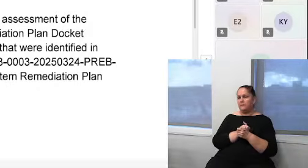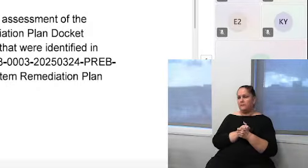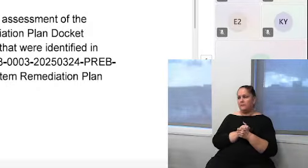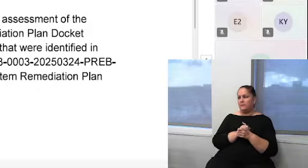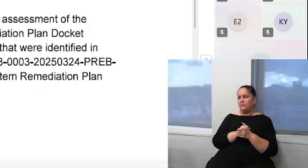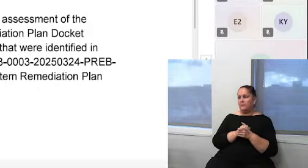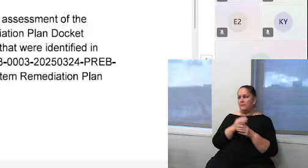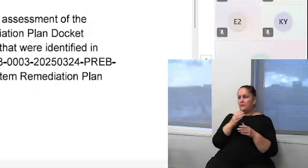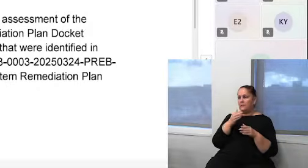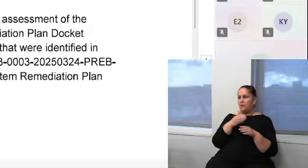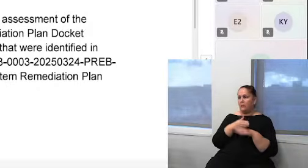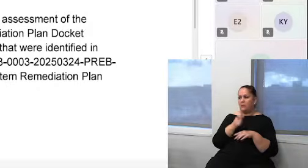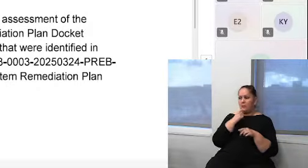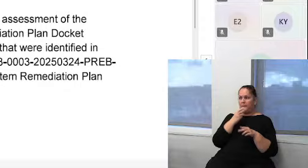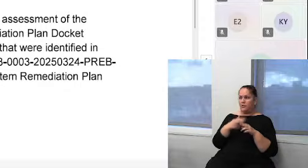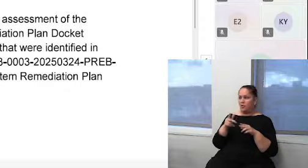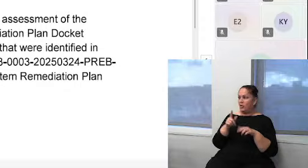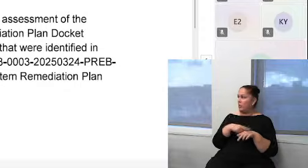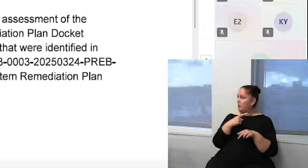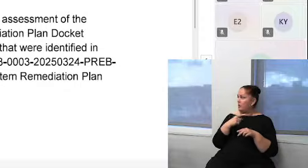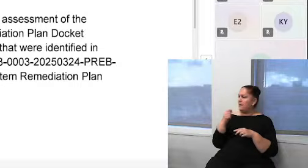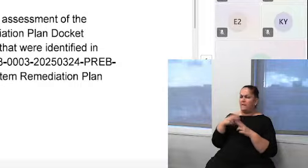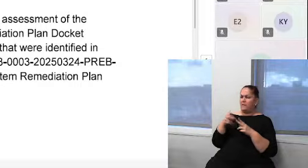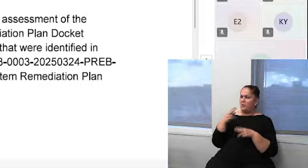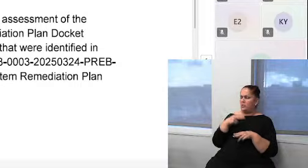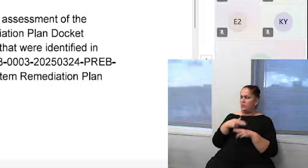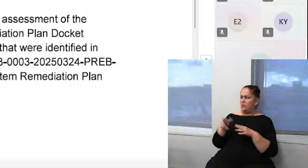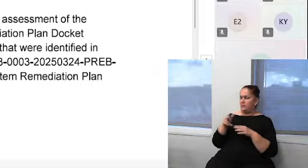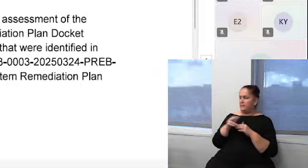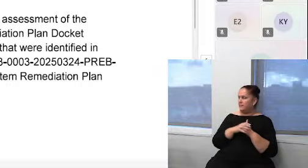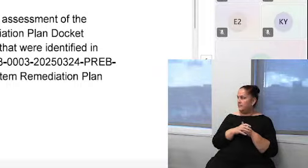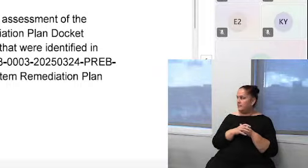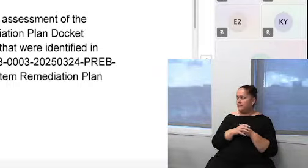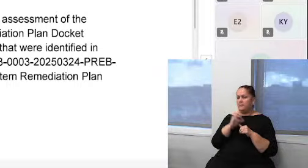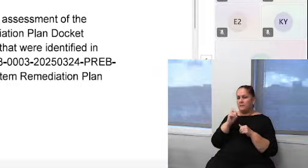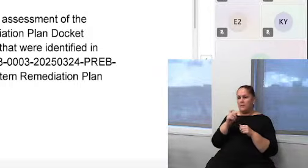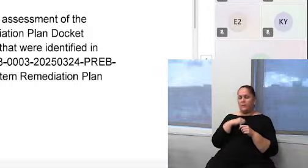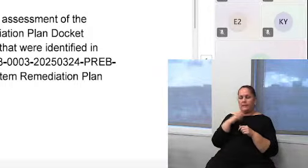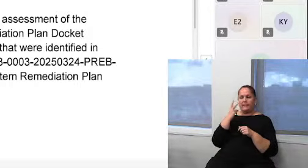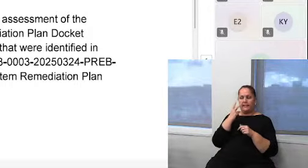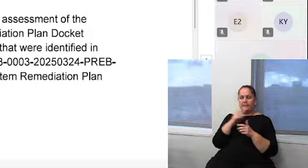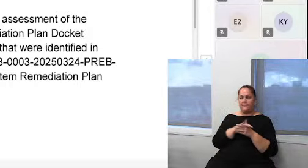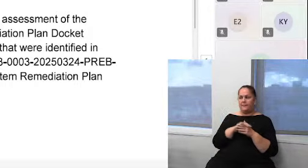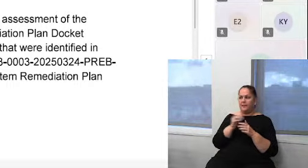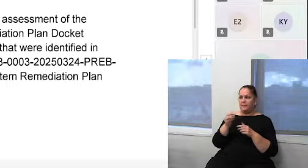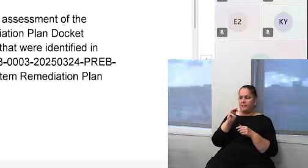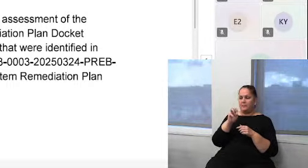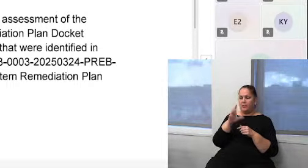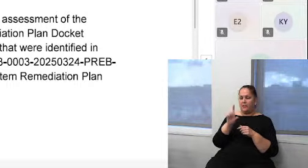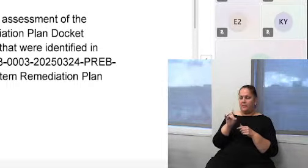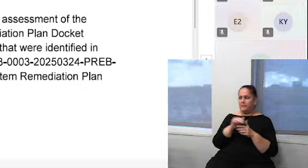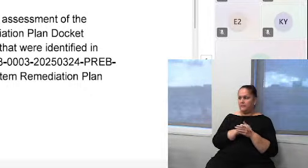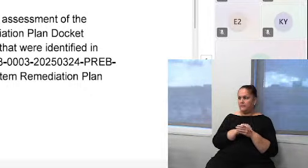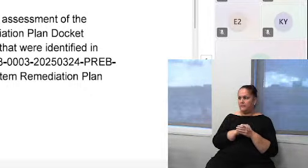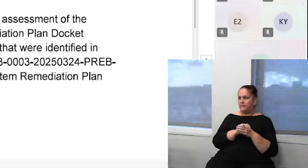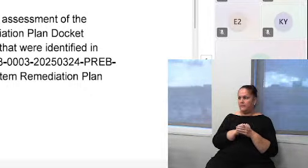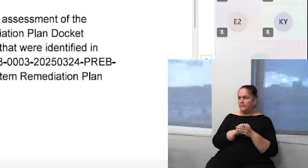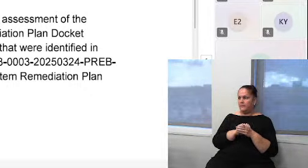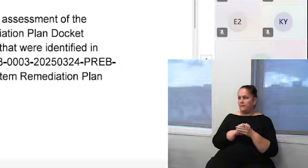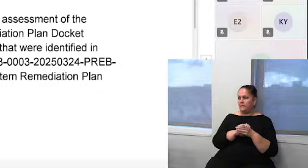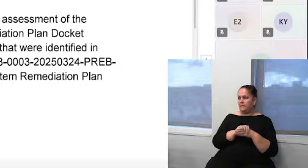thank you. Will the recross be short or long? Very short, Mr. Hempling. Okay, well, we'll see. Ms.